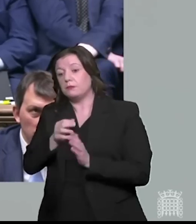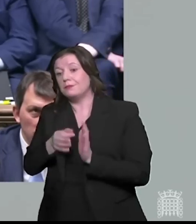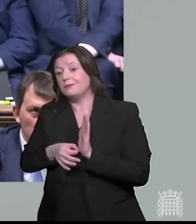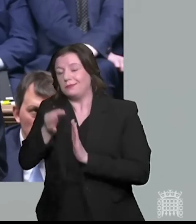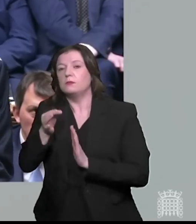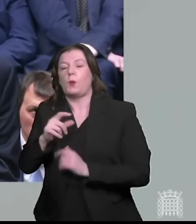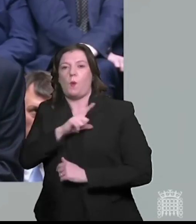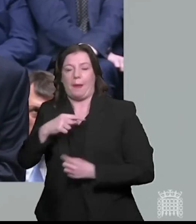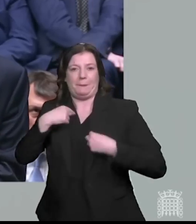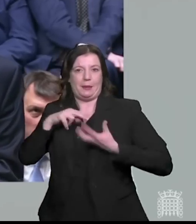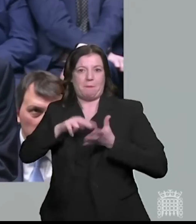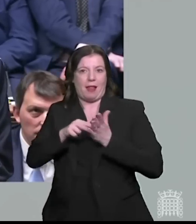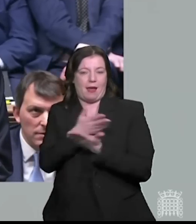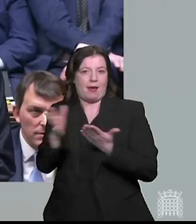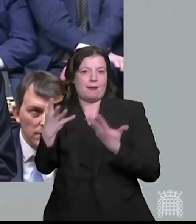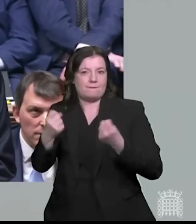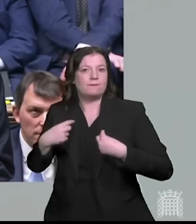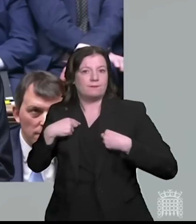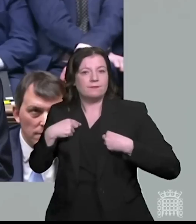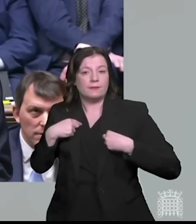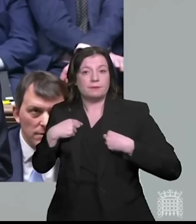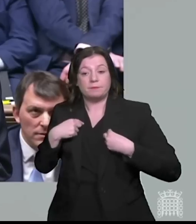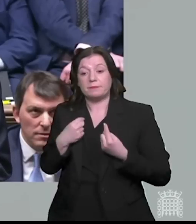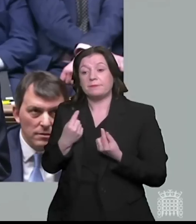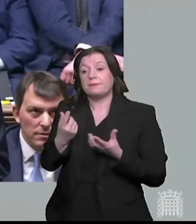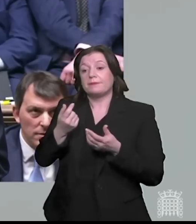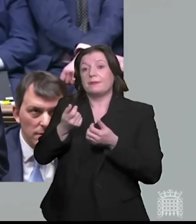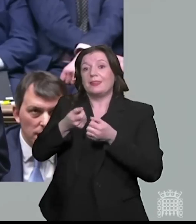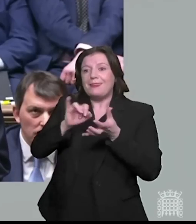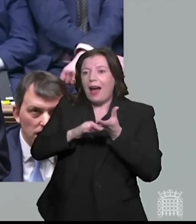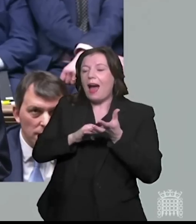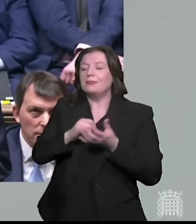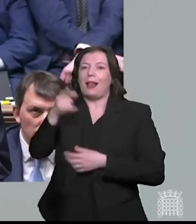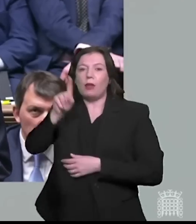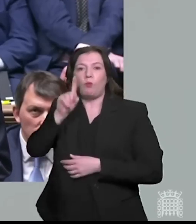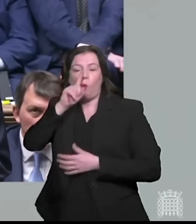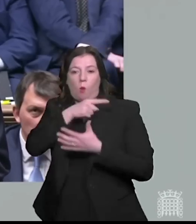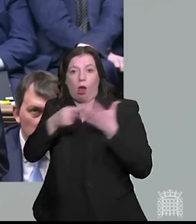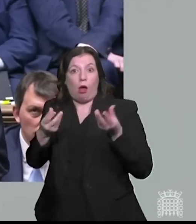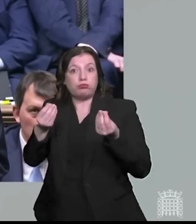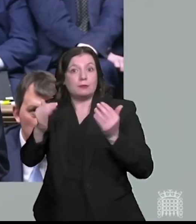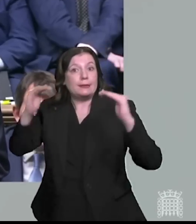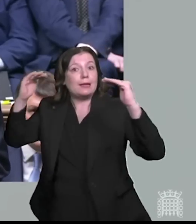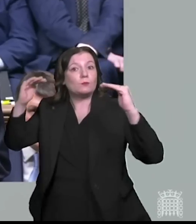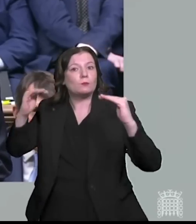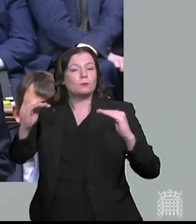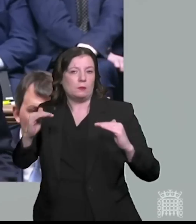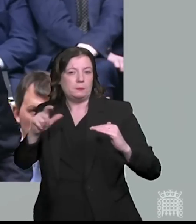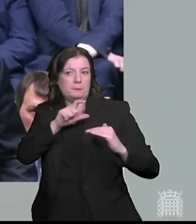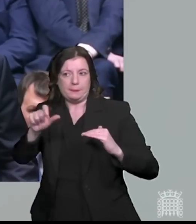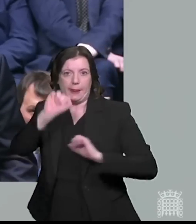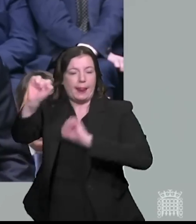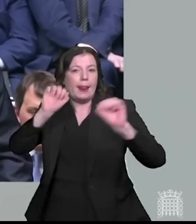Firstly, I recognise that even though wholesale energy prices have been falling, there is still enormous pressure on family